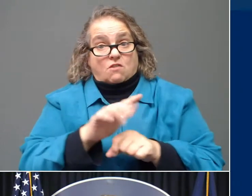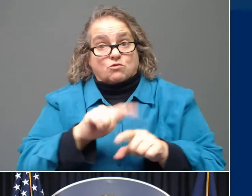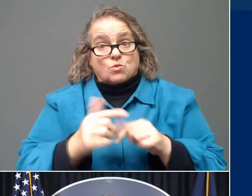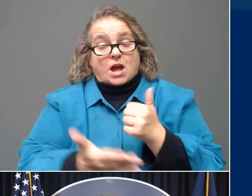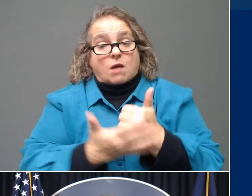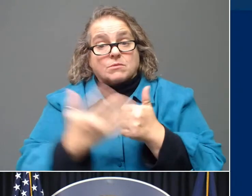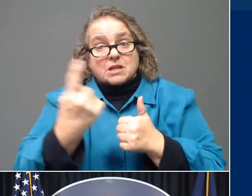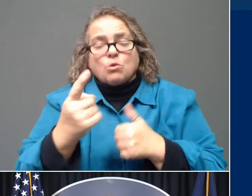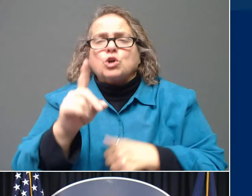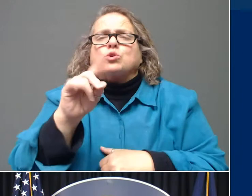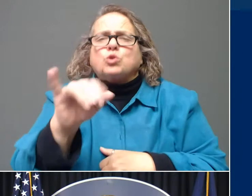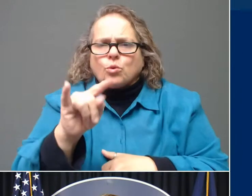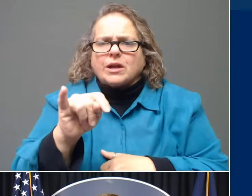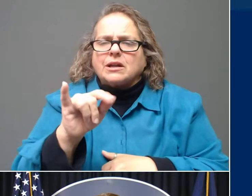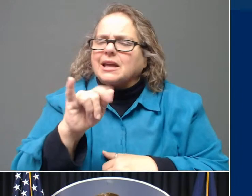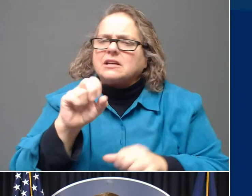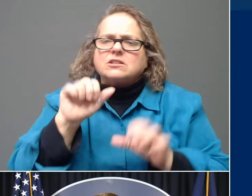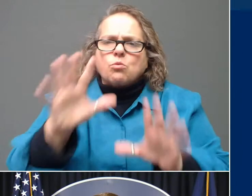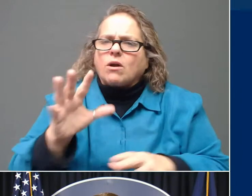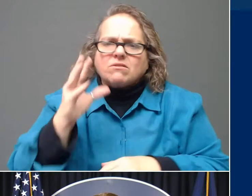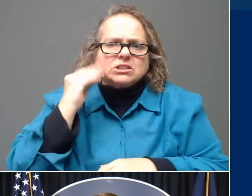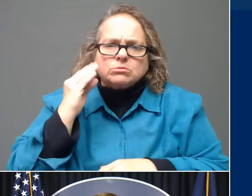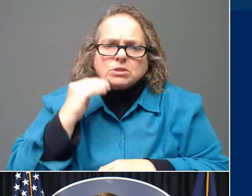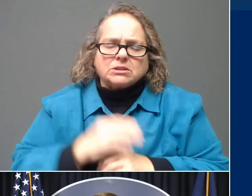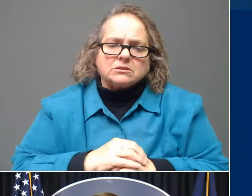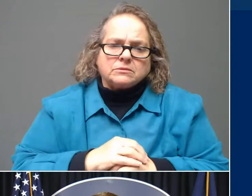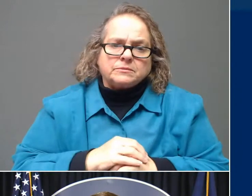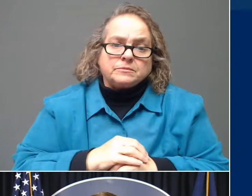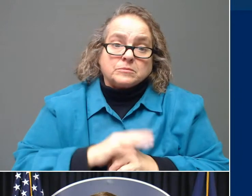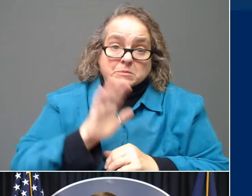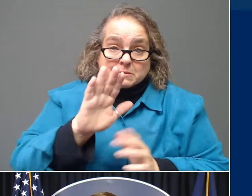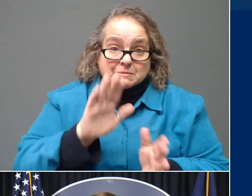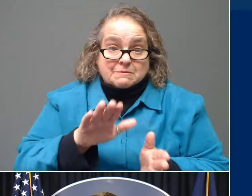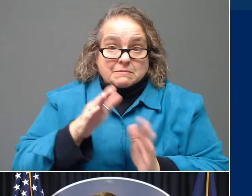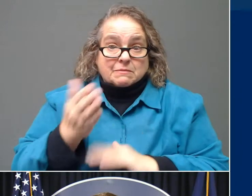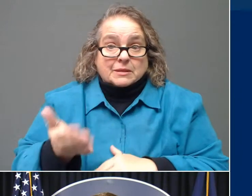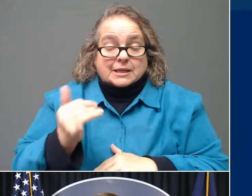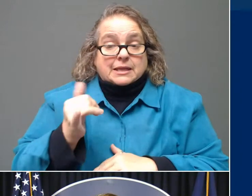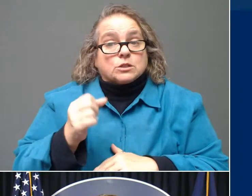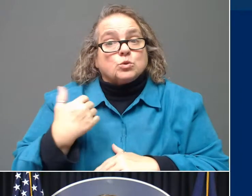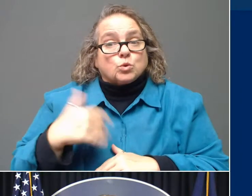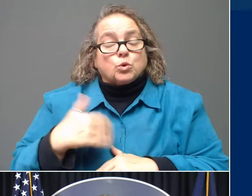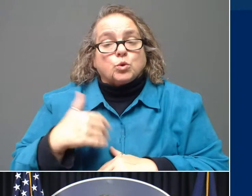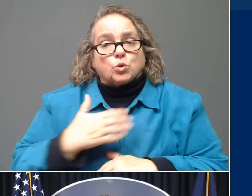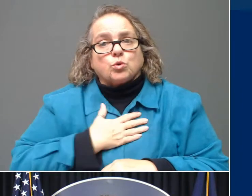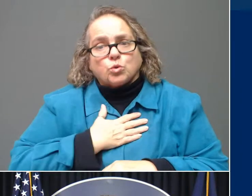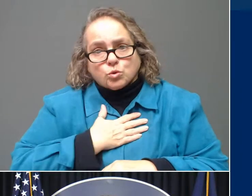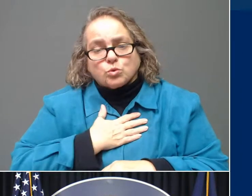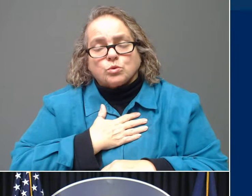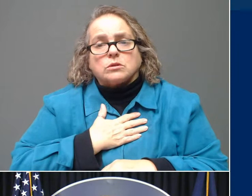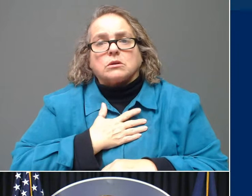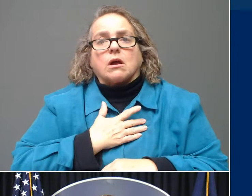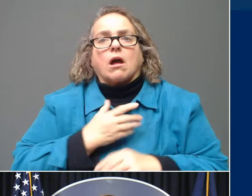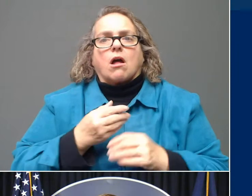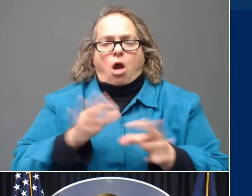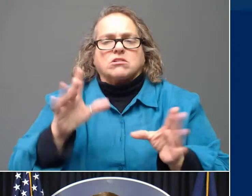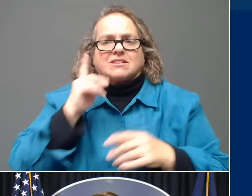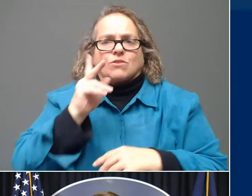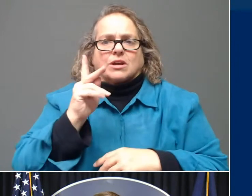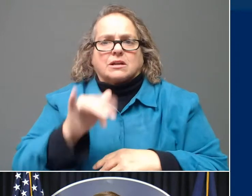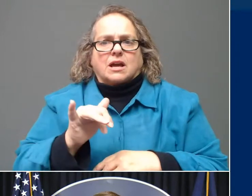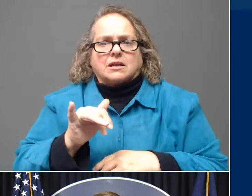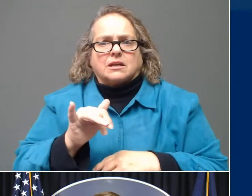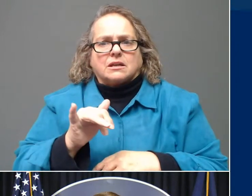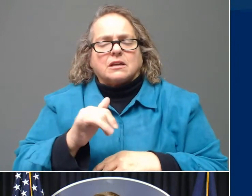experience. Jonathan's passing is such a loss for Kentucky. I hope we can learn from